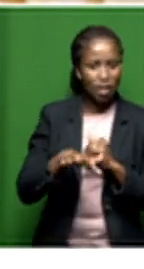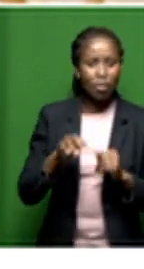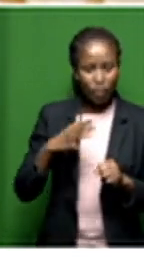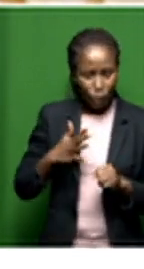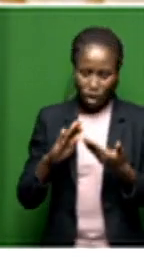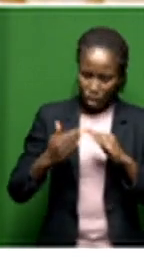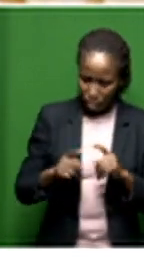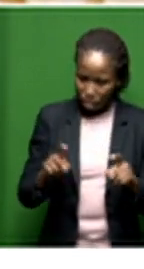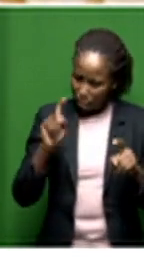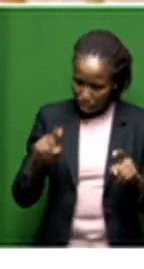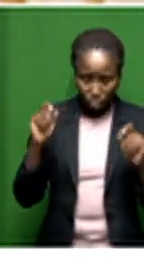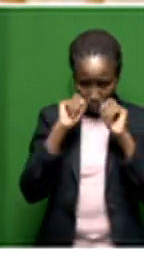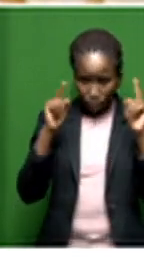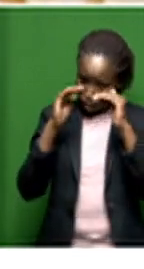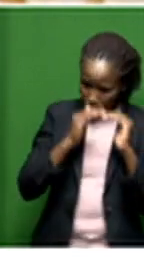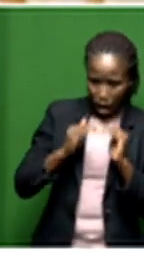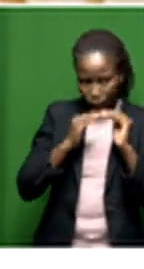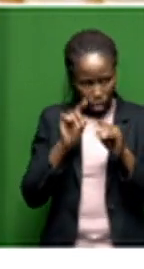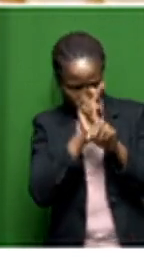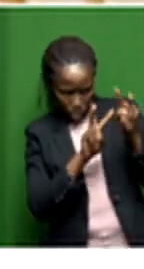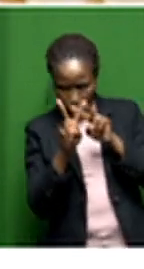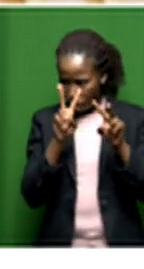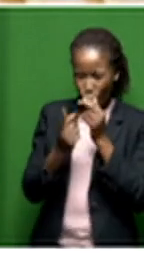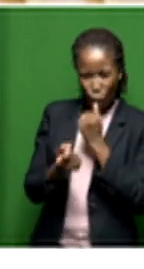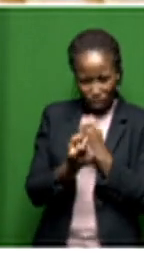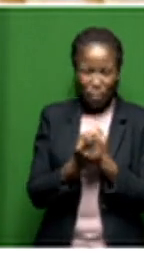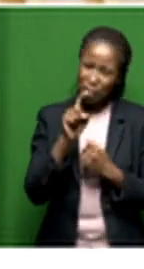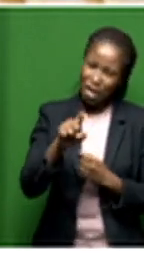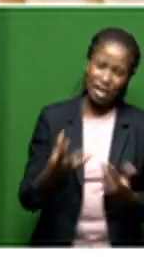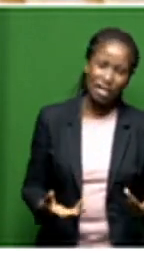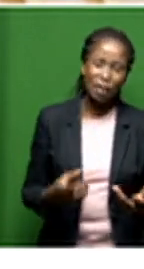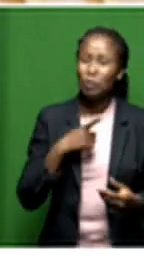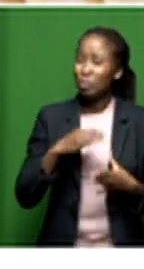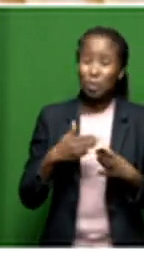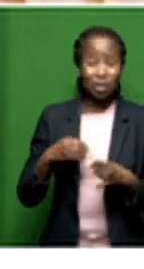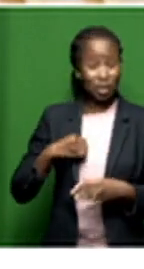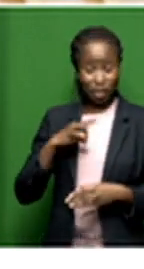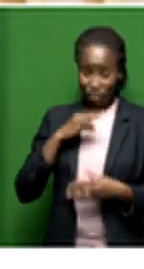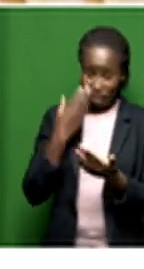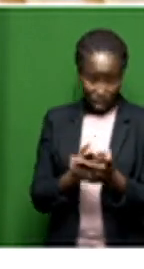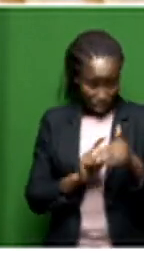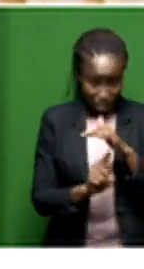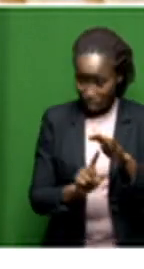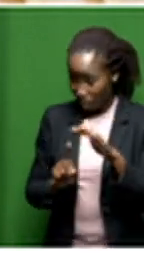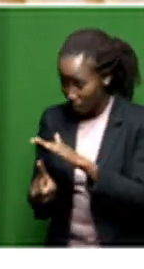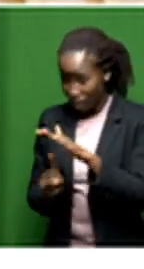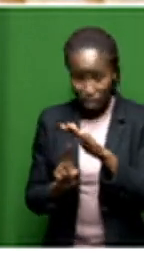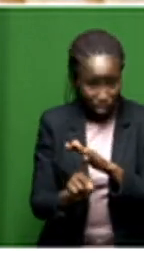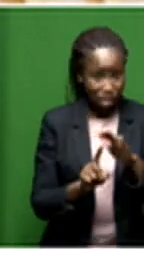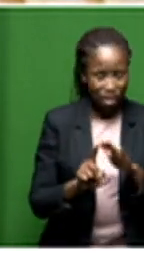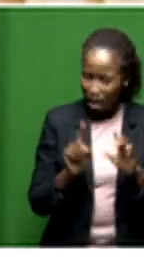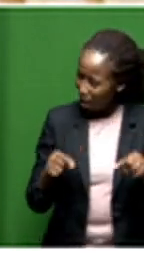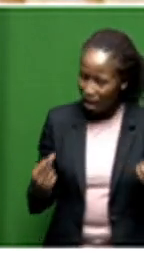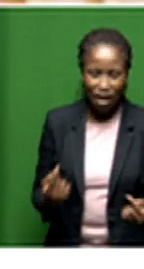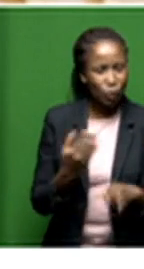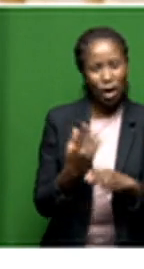be vigilant and watch and see what's happening, because clearly the officials cannot get everywhere. And unfortunately, we just don't have